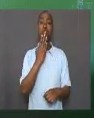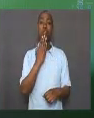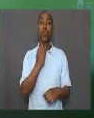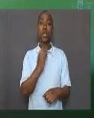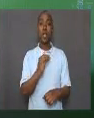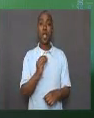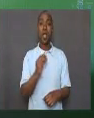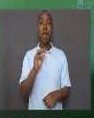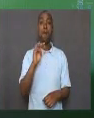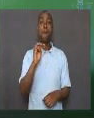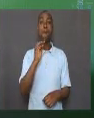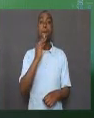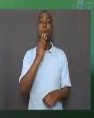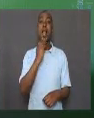maltose.